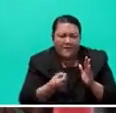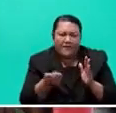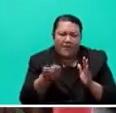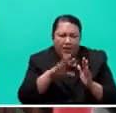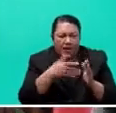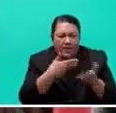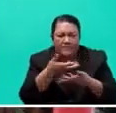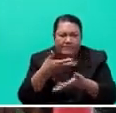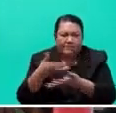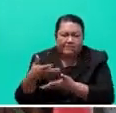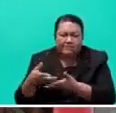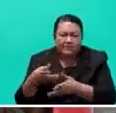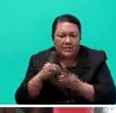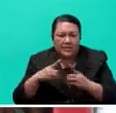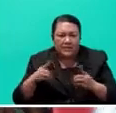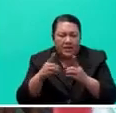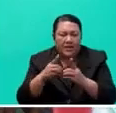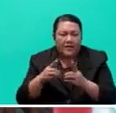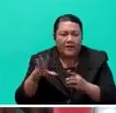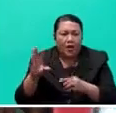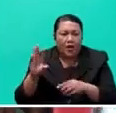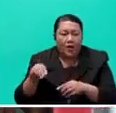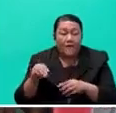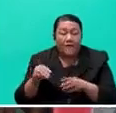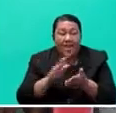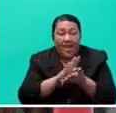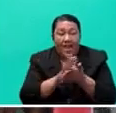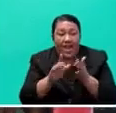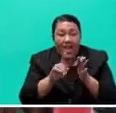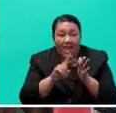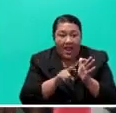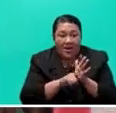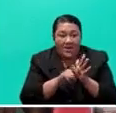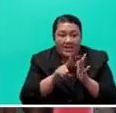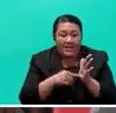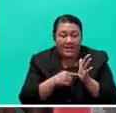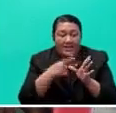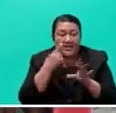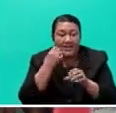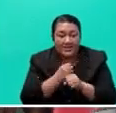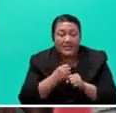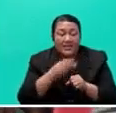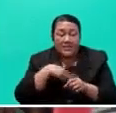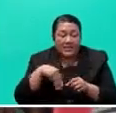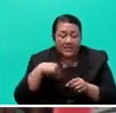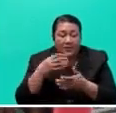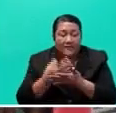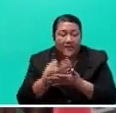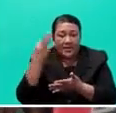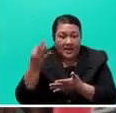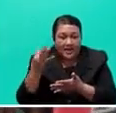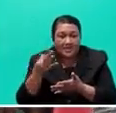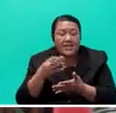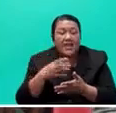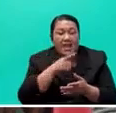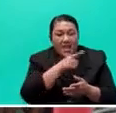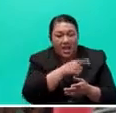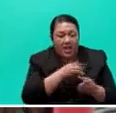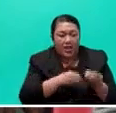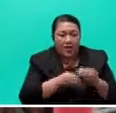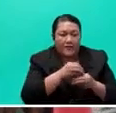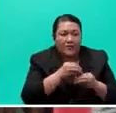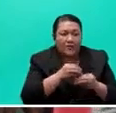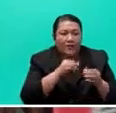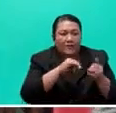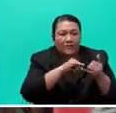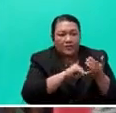the Department of Heritage, the Ministry of Finance, and the Office of the Solicitor General. If I